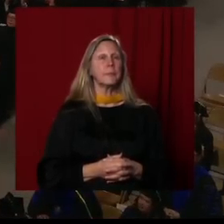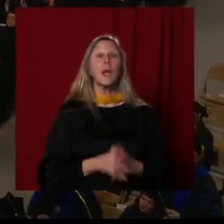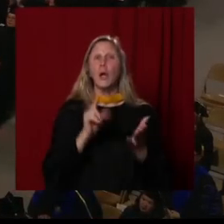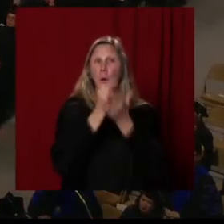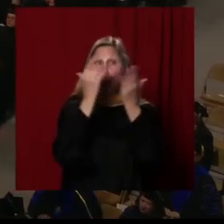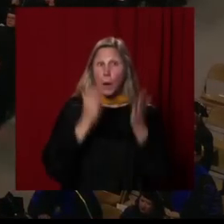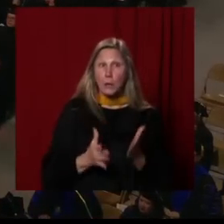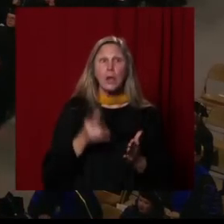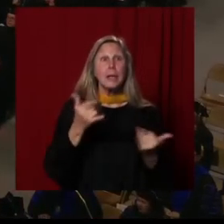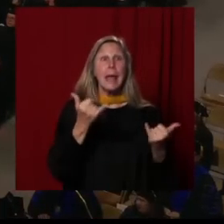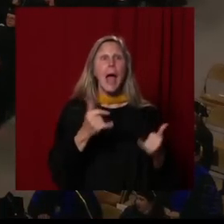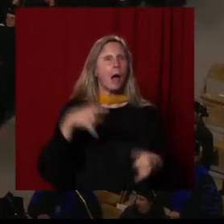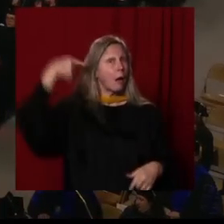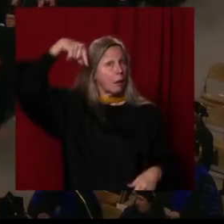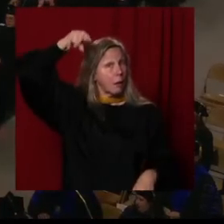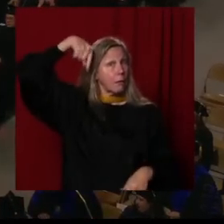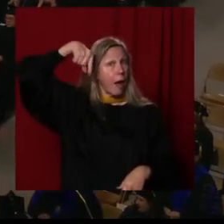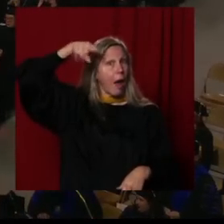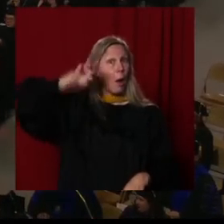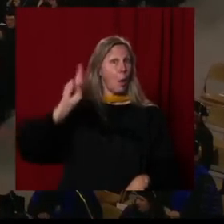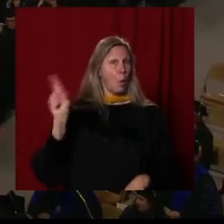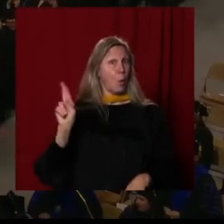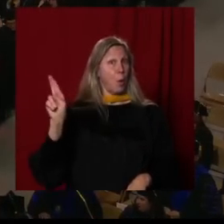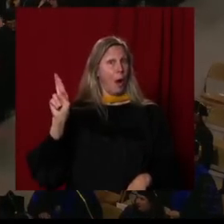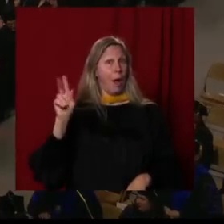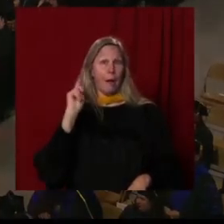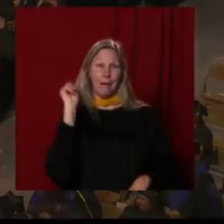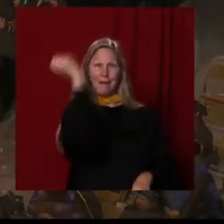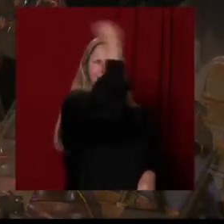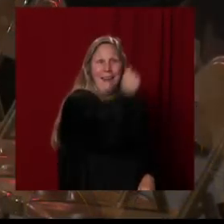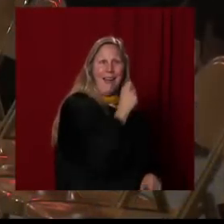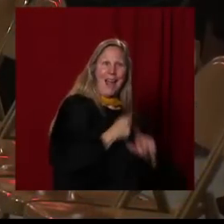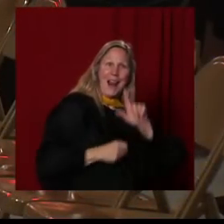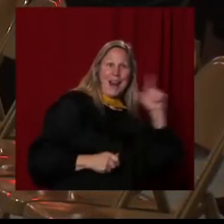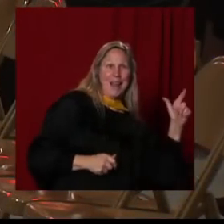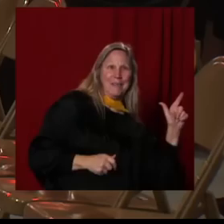Graduates, you may now move your tassels from the right to the left.